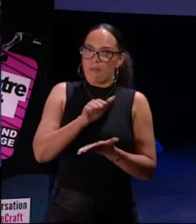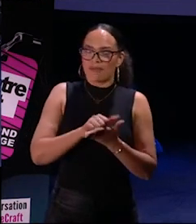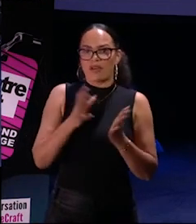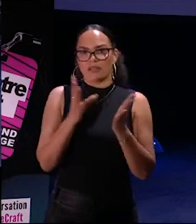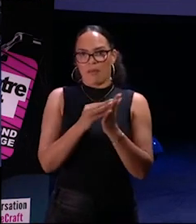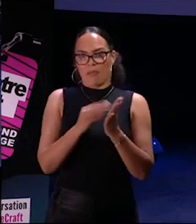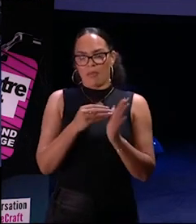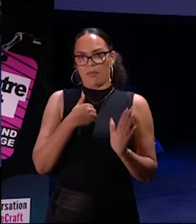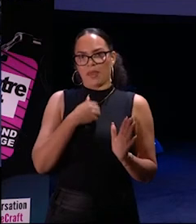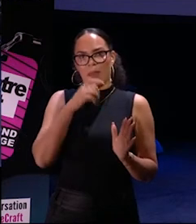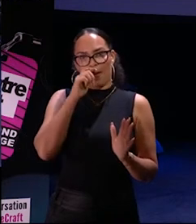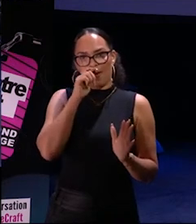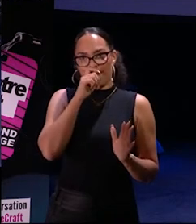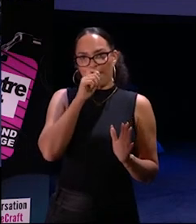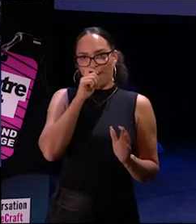scene